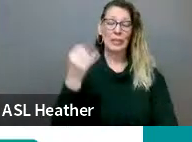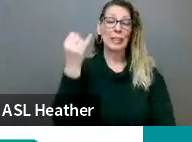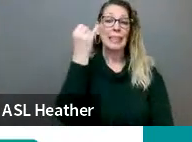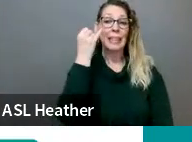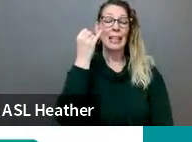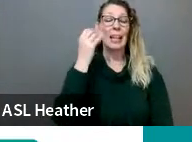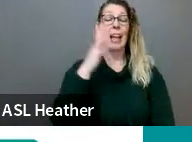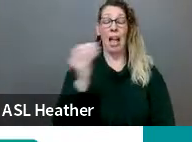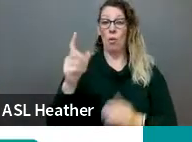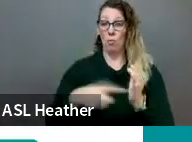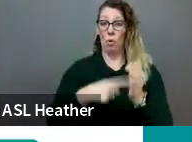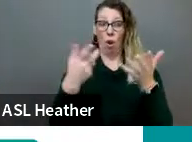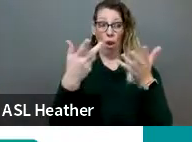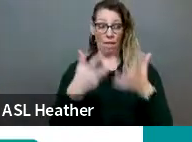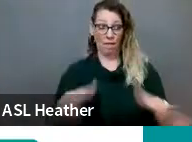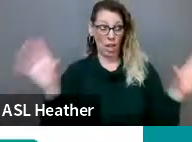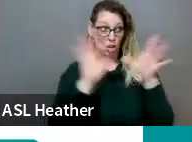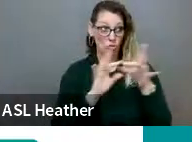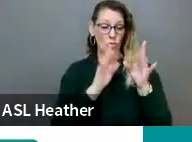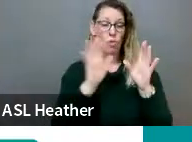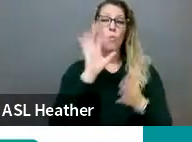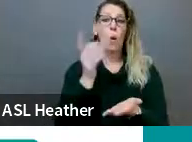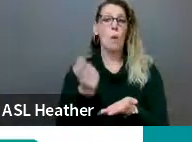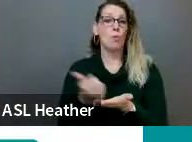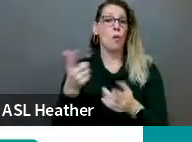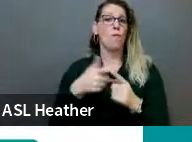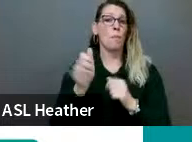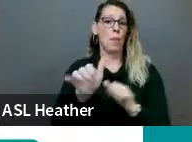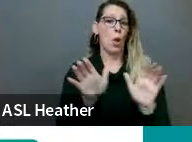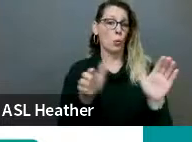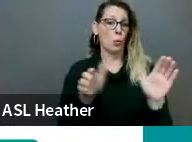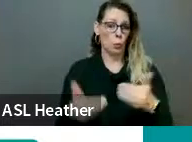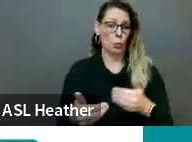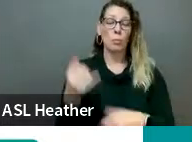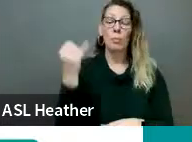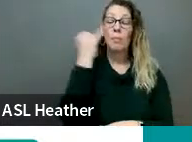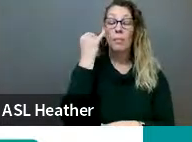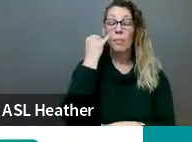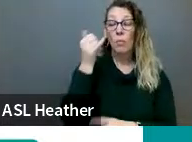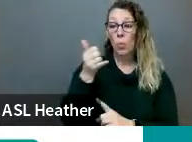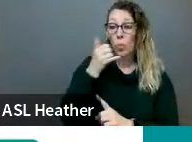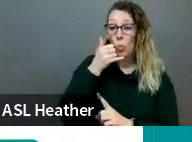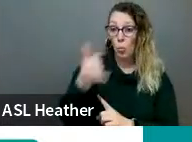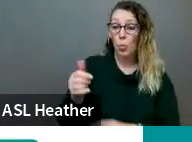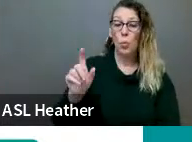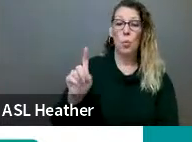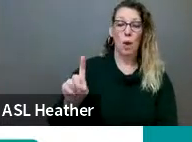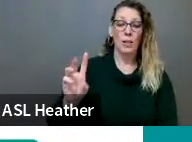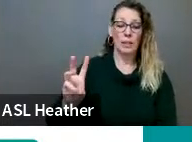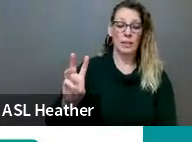once the public comment period concludes. To comment by phone, you will dial